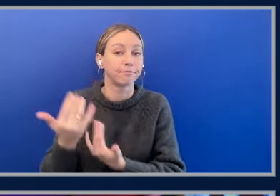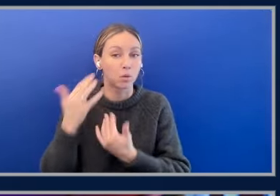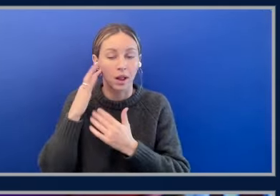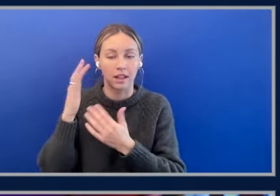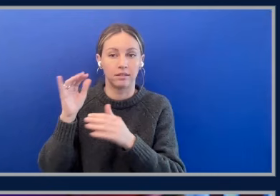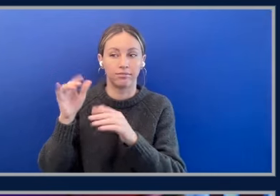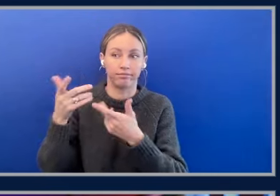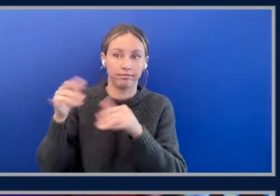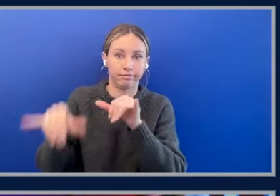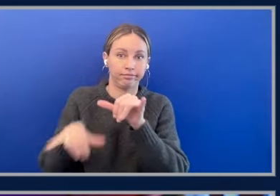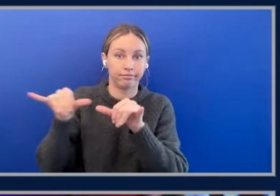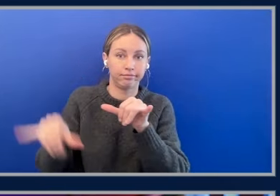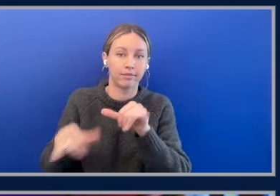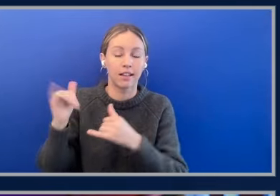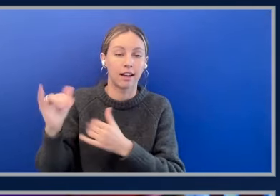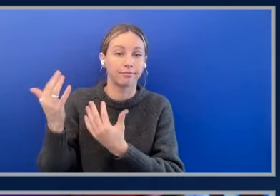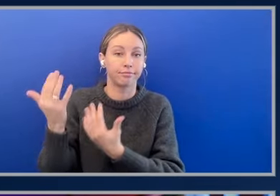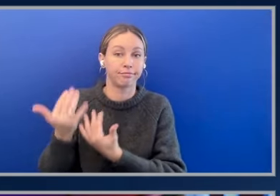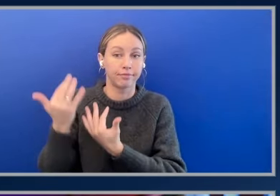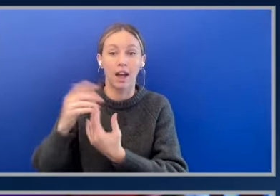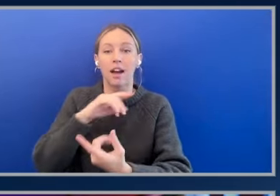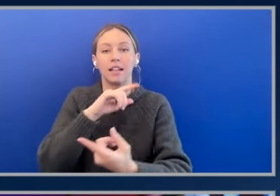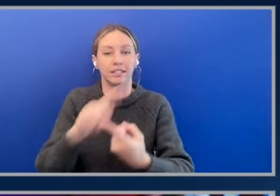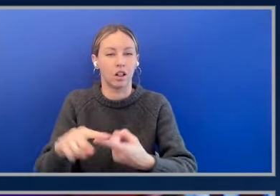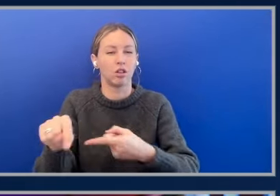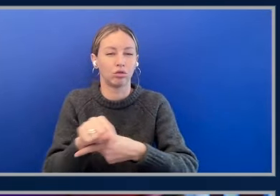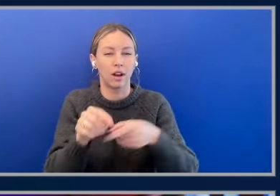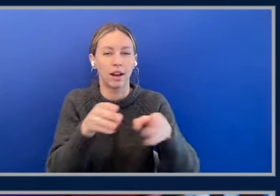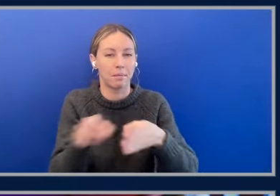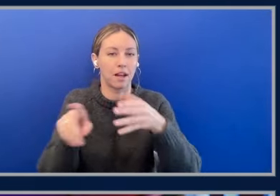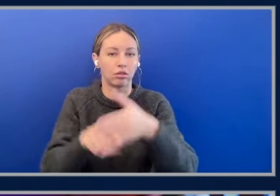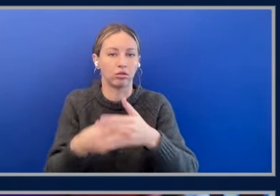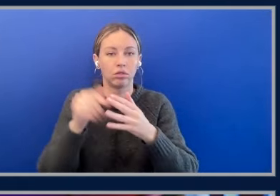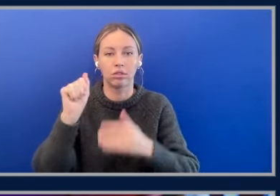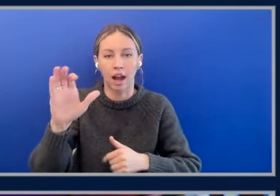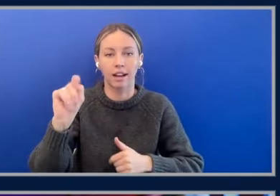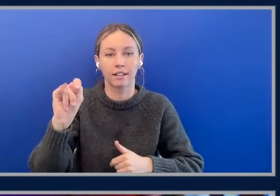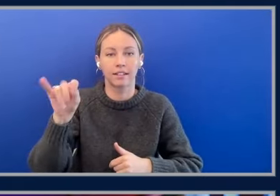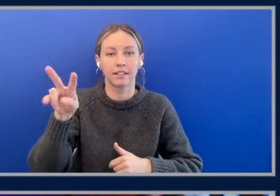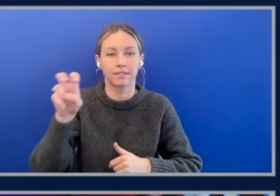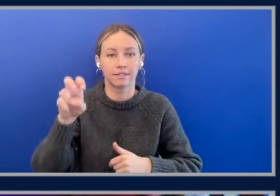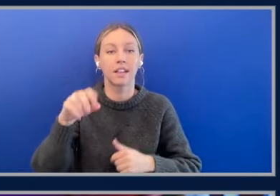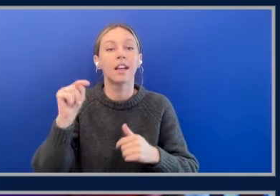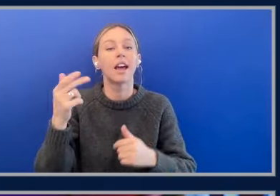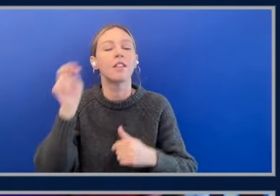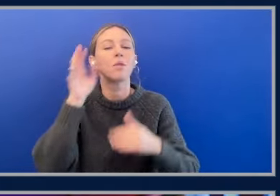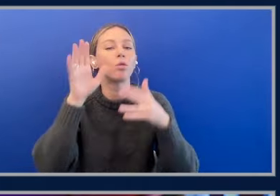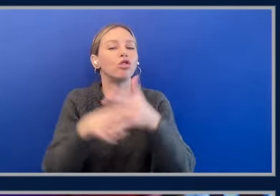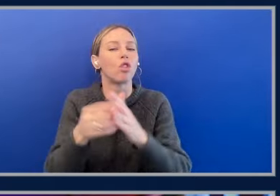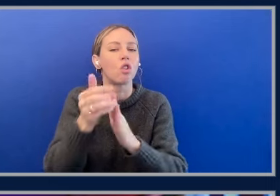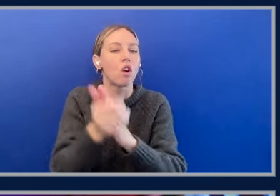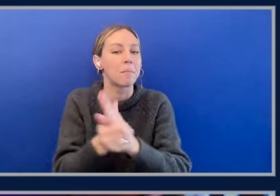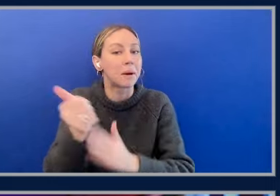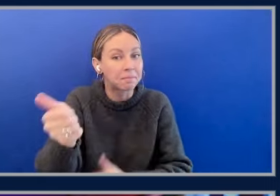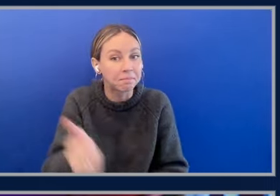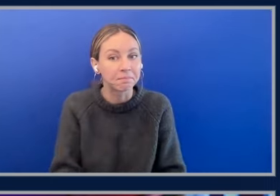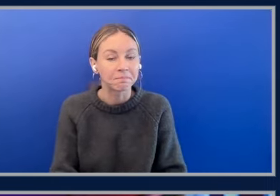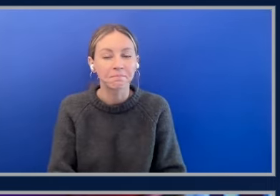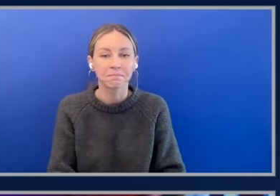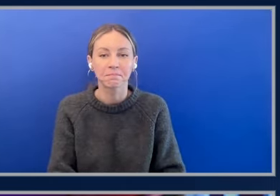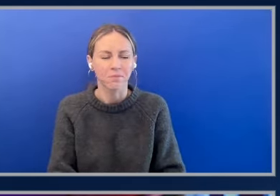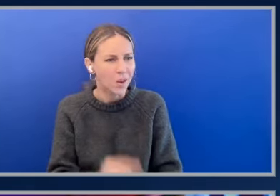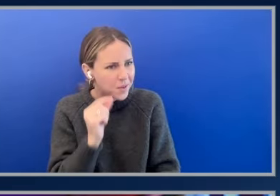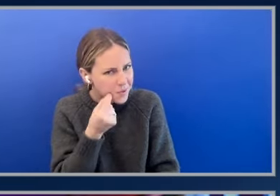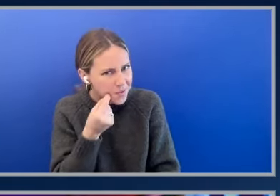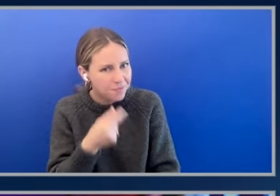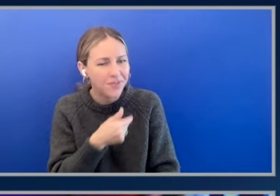and it will stay in this state until the training plan is activated, and then it will be started automatically. Oh, that's very cool. So we only have a few minutes